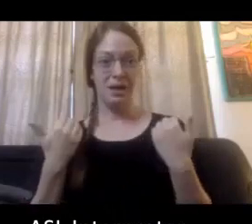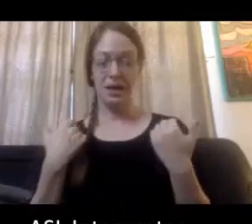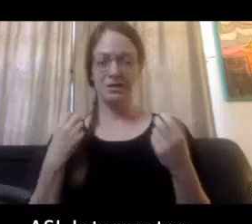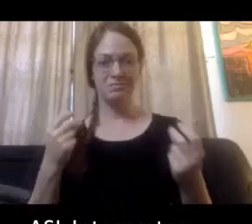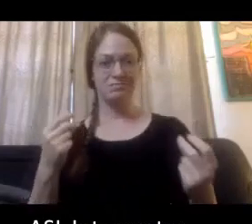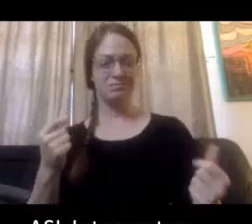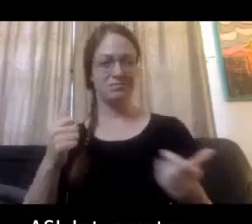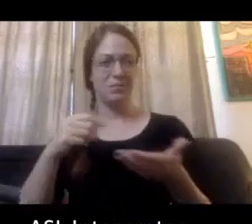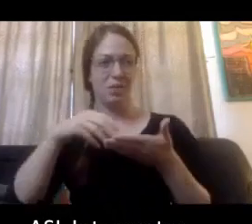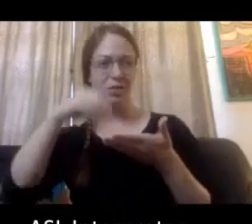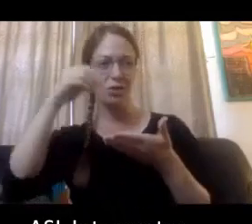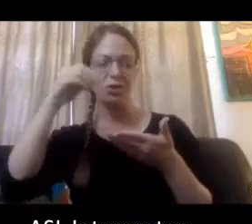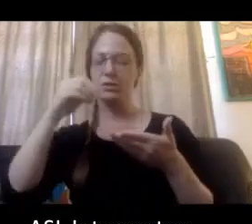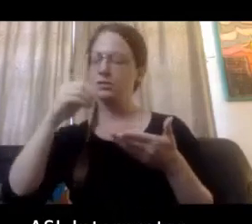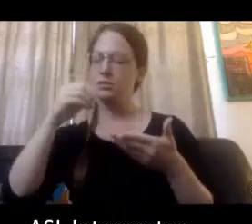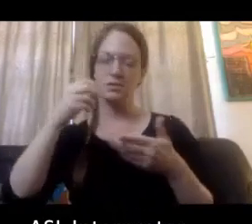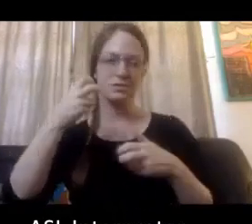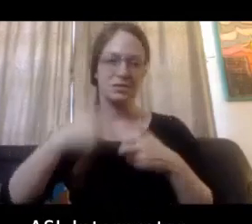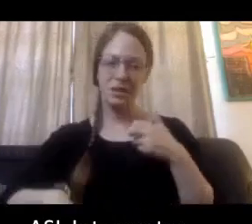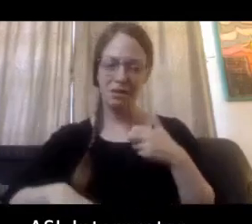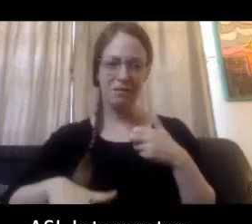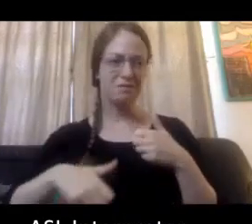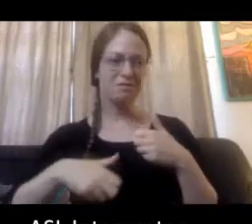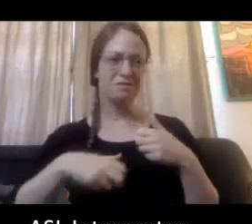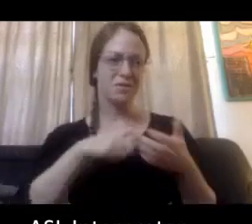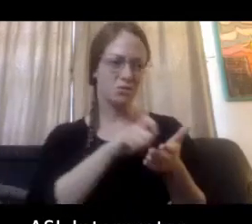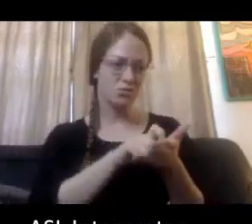writing for young people was far more difficult than writing for adults.